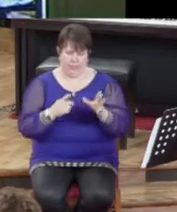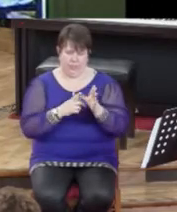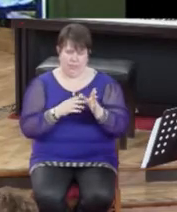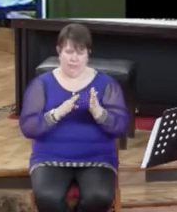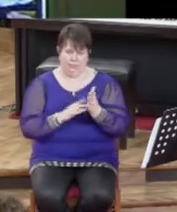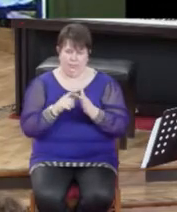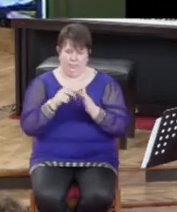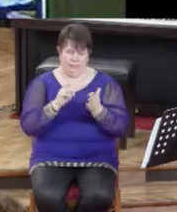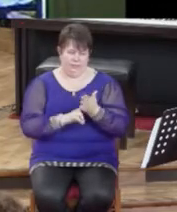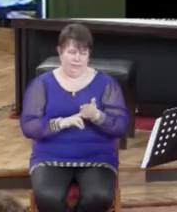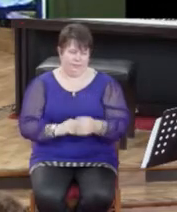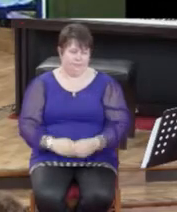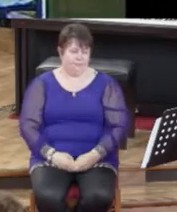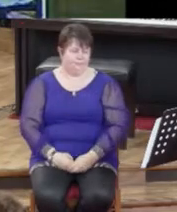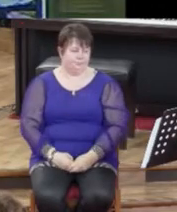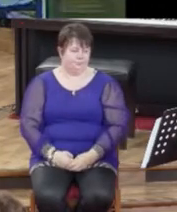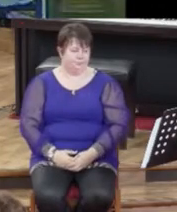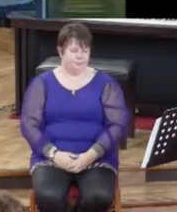Amen.